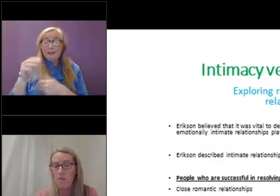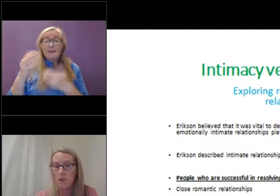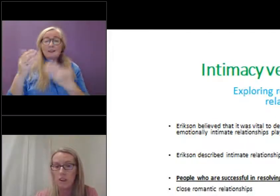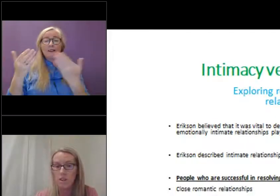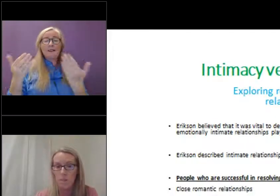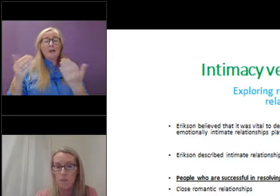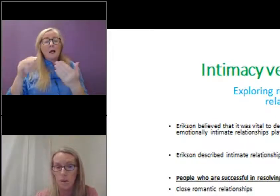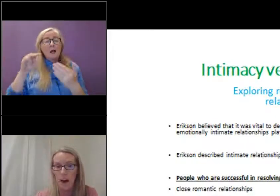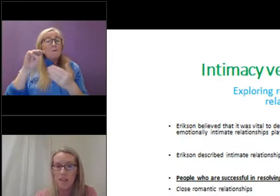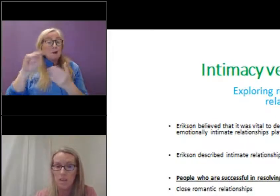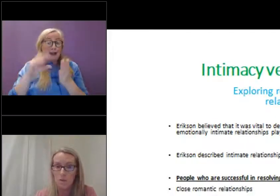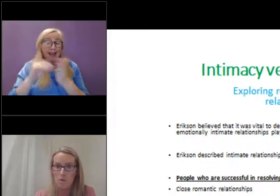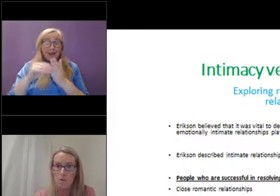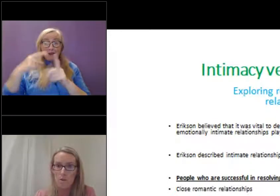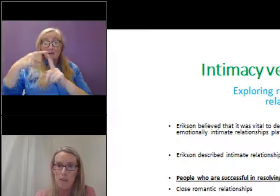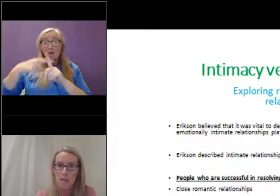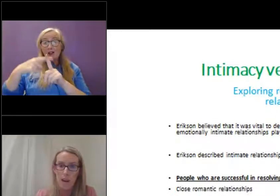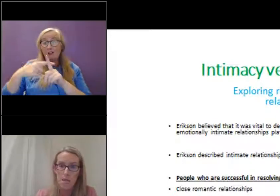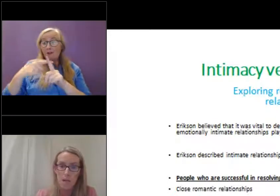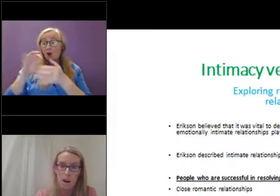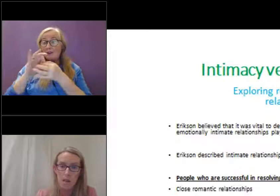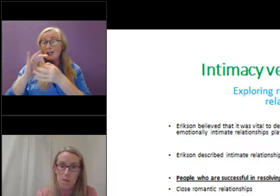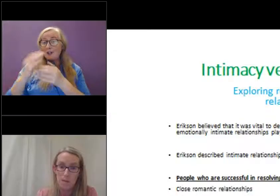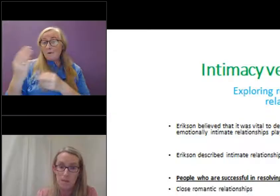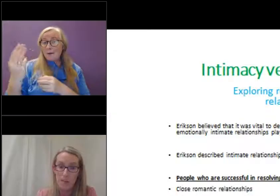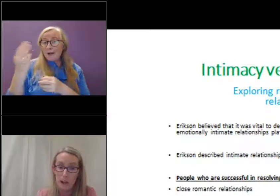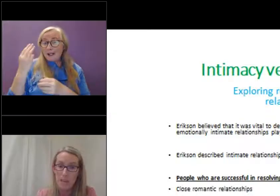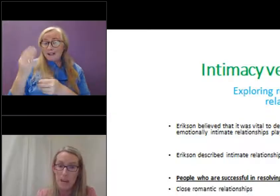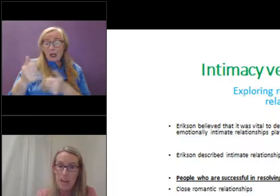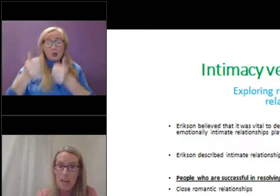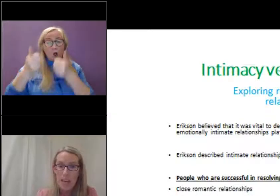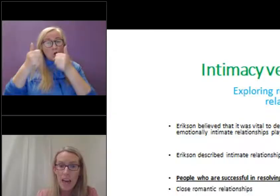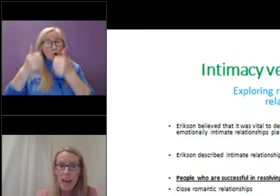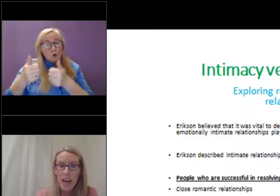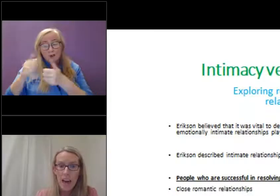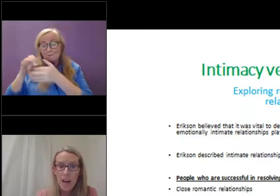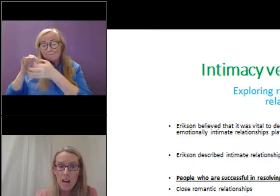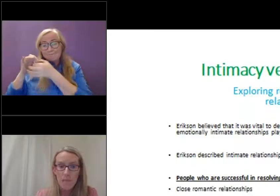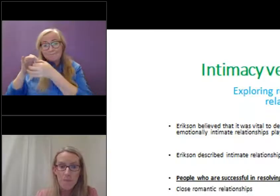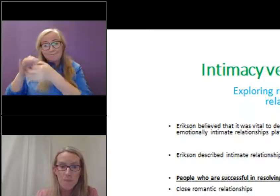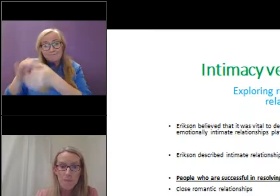positive relationships in the past and good, stable, kind of supportive family.